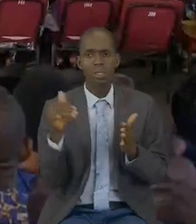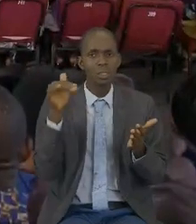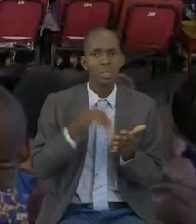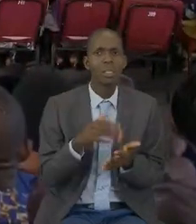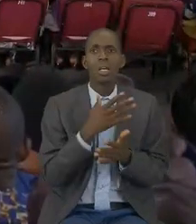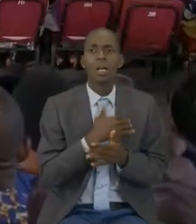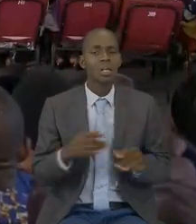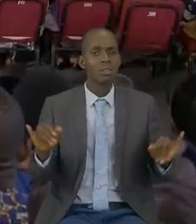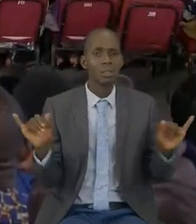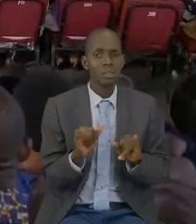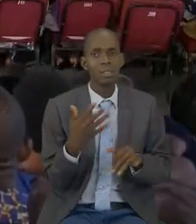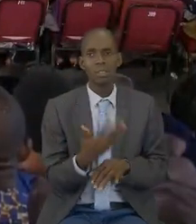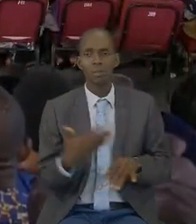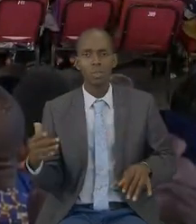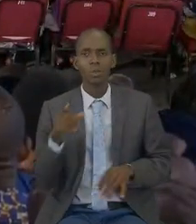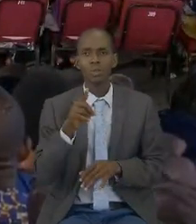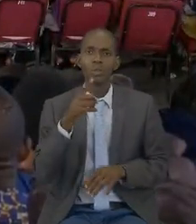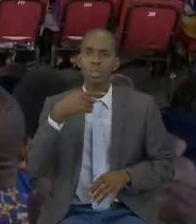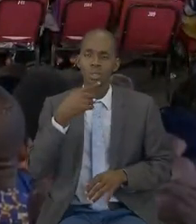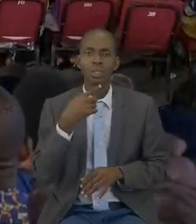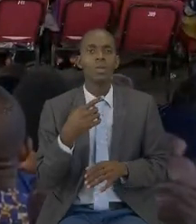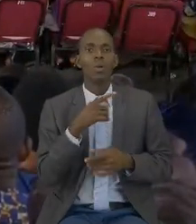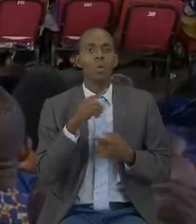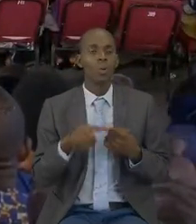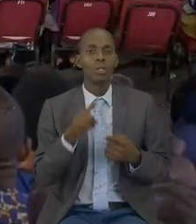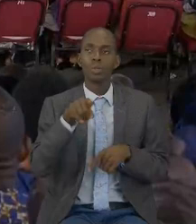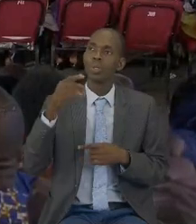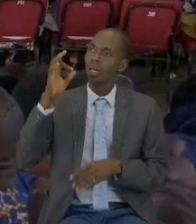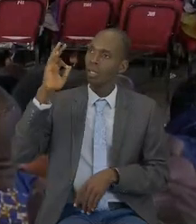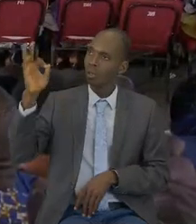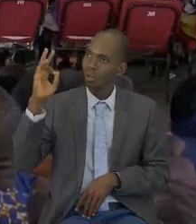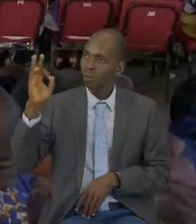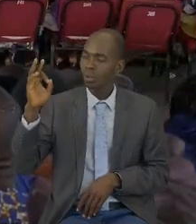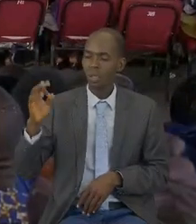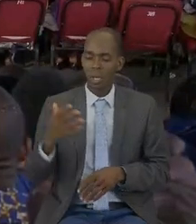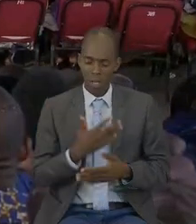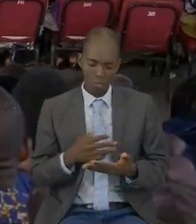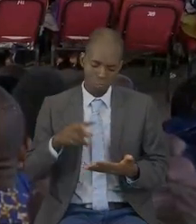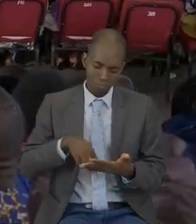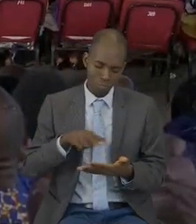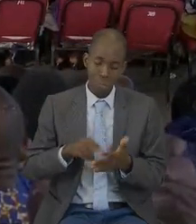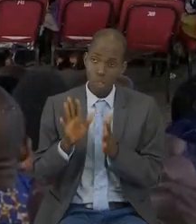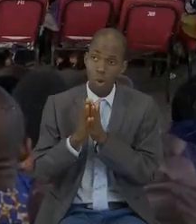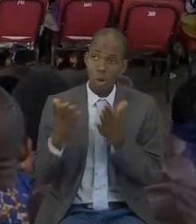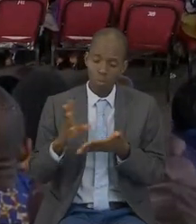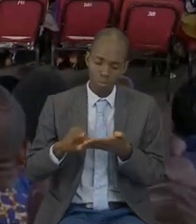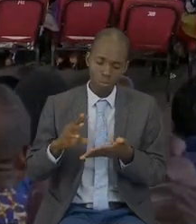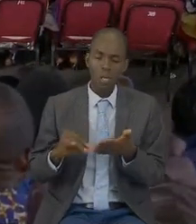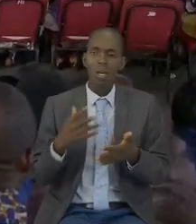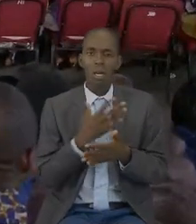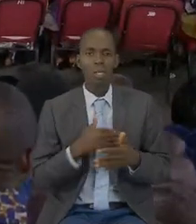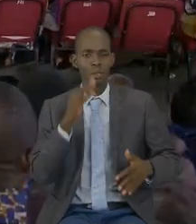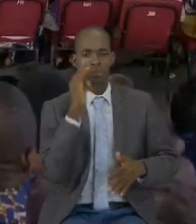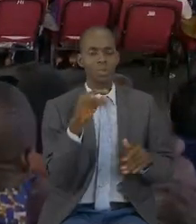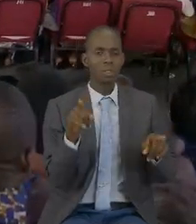thing you said in that place when they invited you, brushed up your notes, and the divine presence is not there, the unction